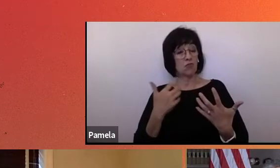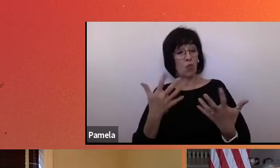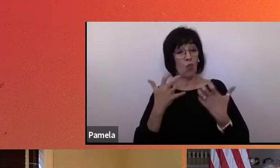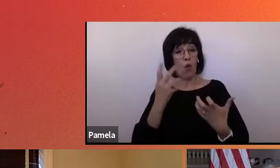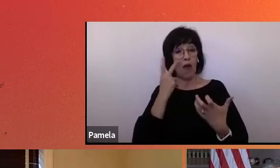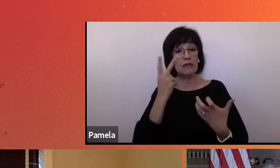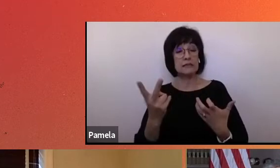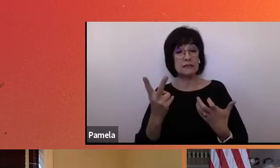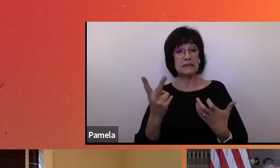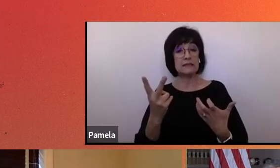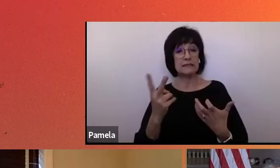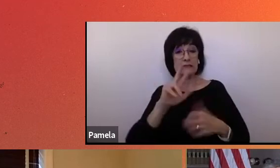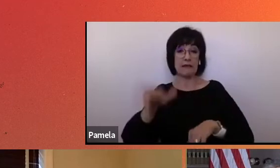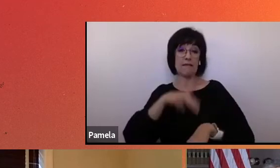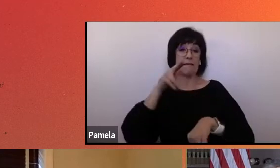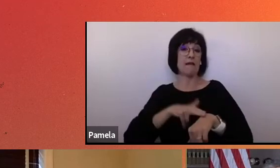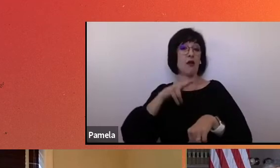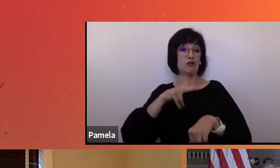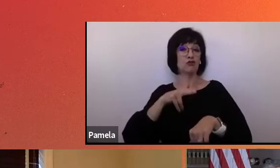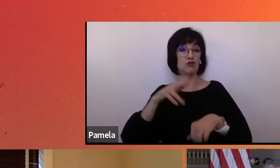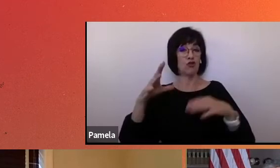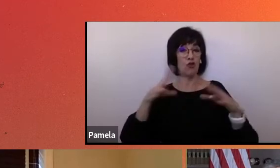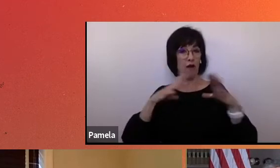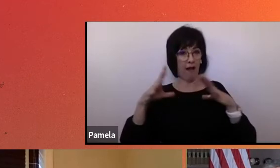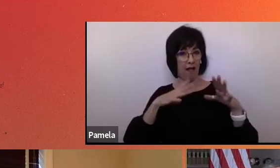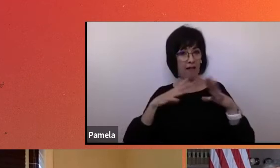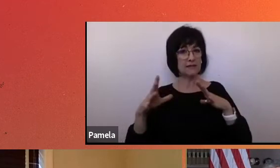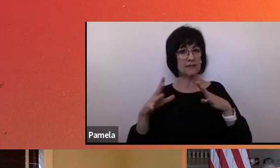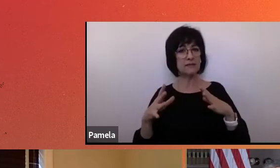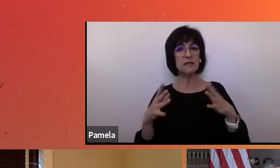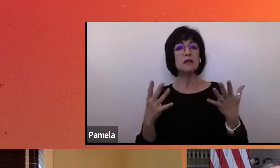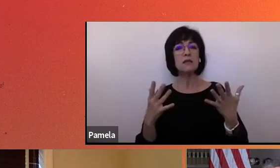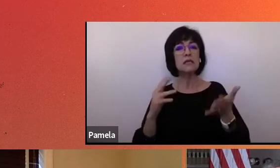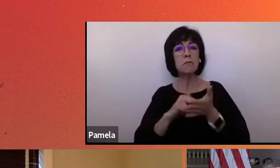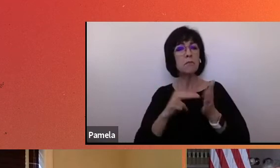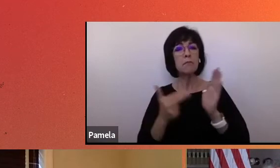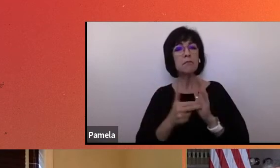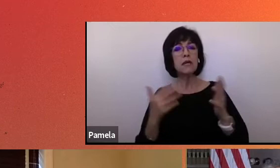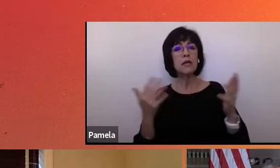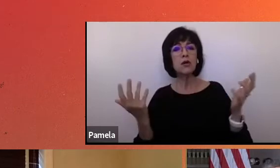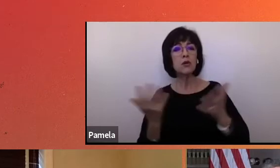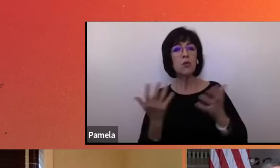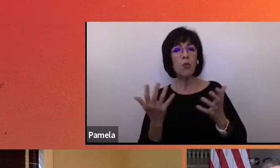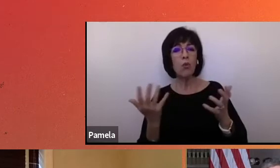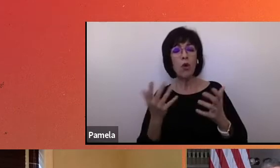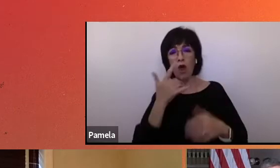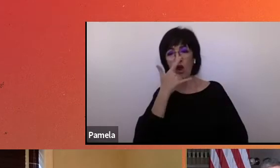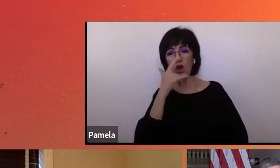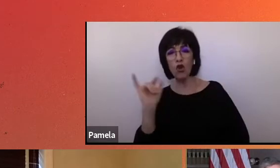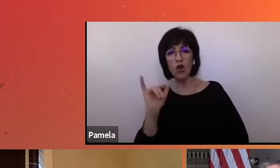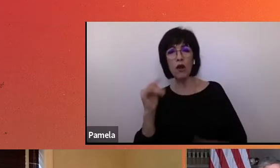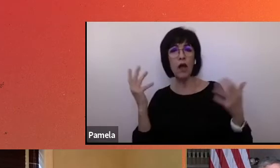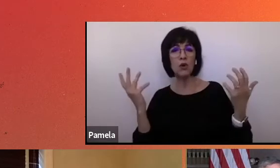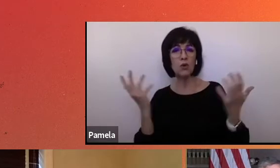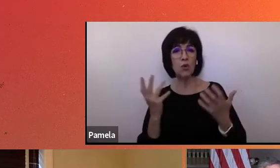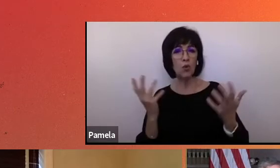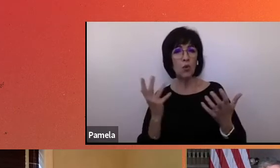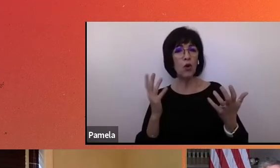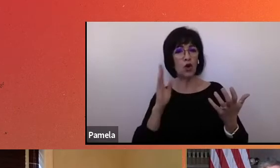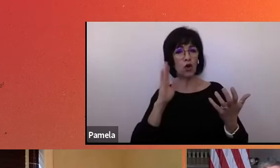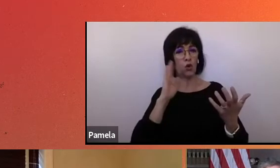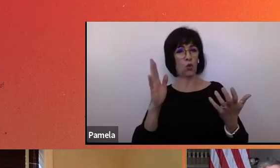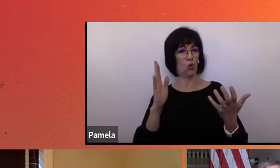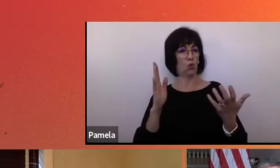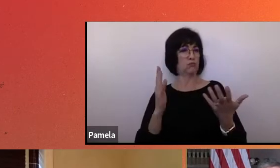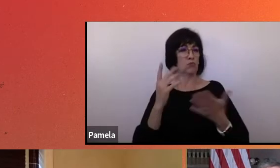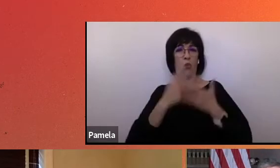national federal holiday. But then what does that look like? Will that change the essence of Juneteenth, the way that we see it now, into these ideas of kind of